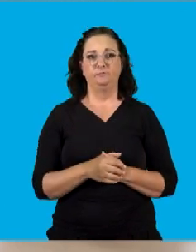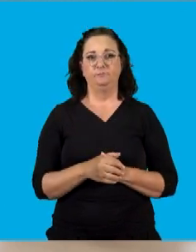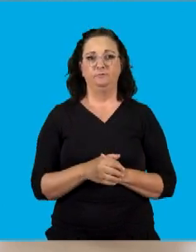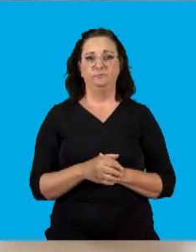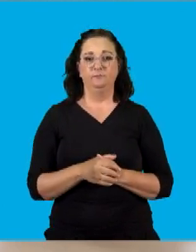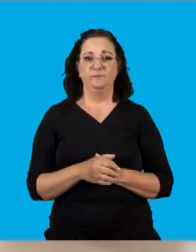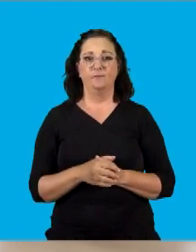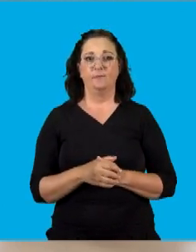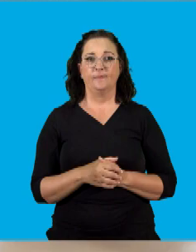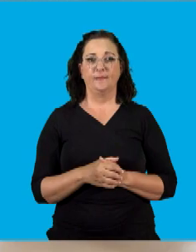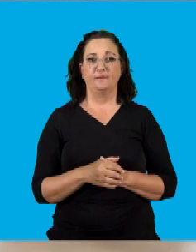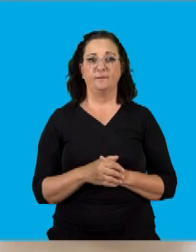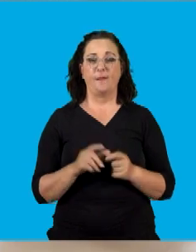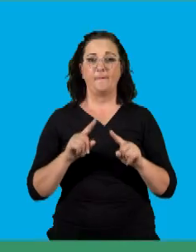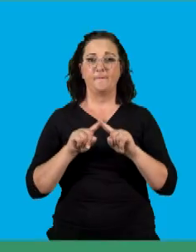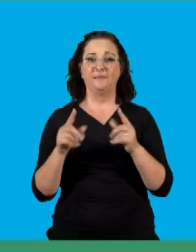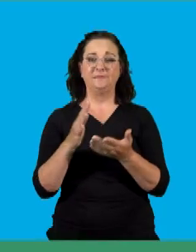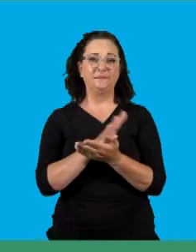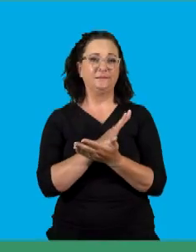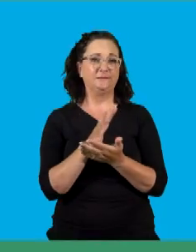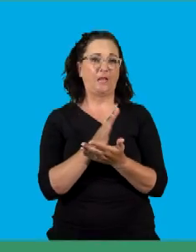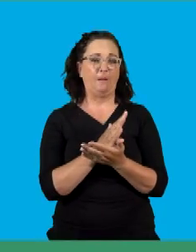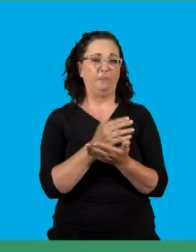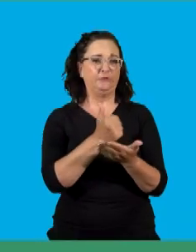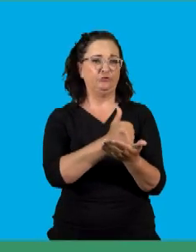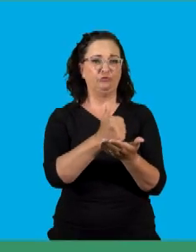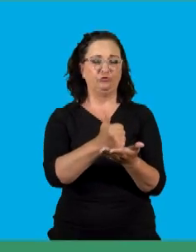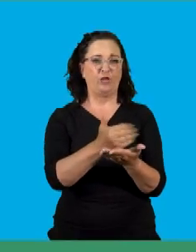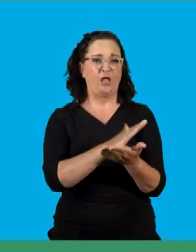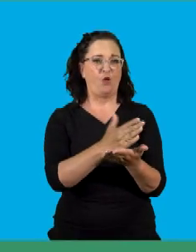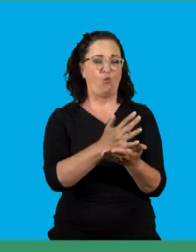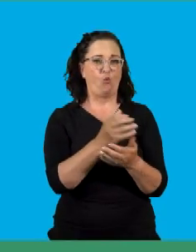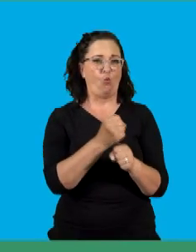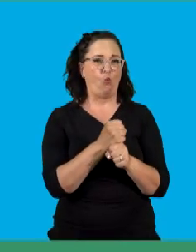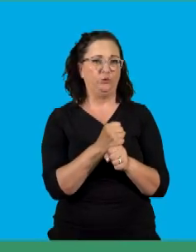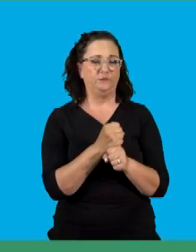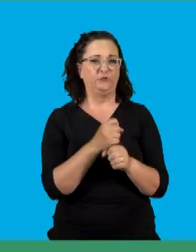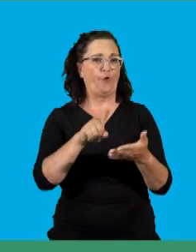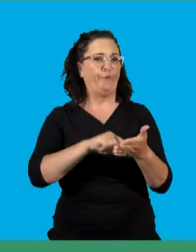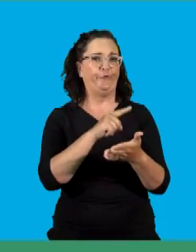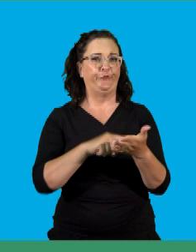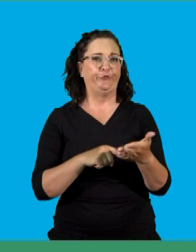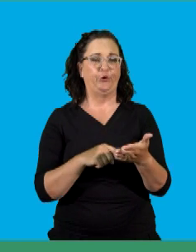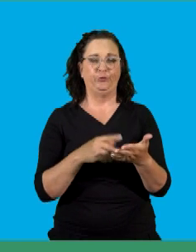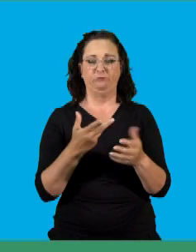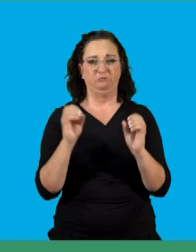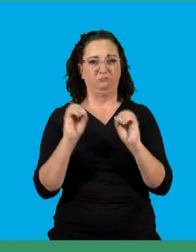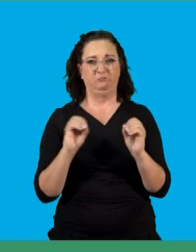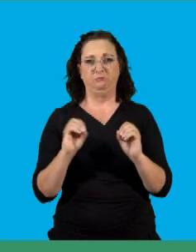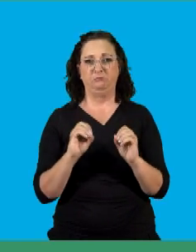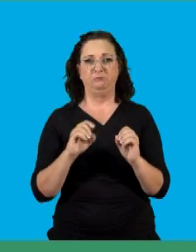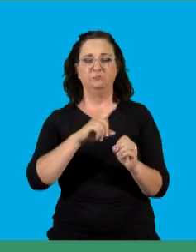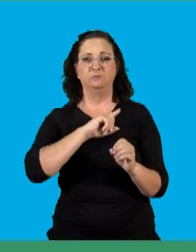Some shareholders may not exercise their voting rights, which result in choosing the